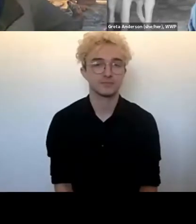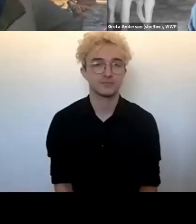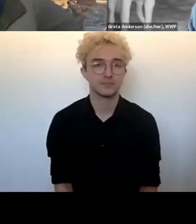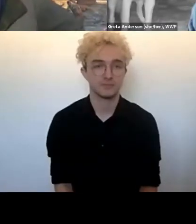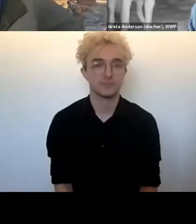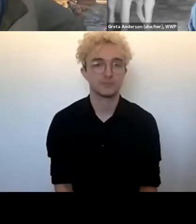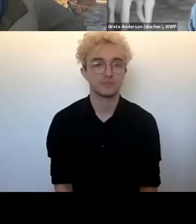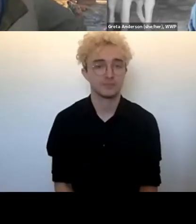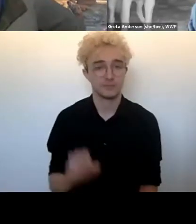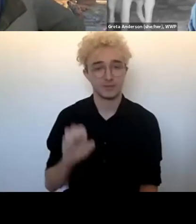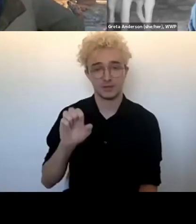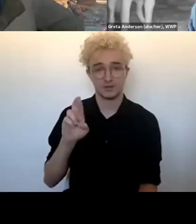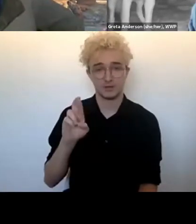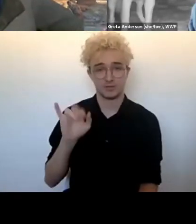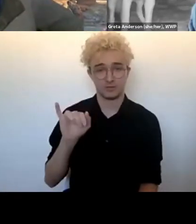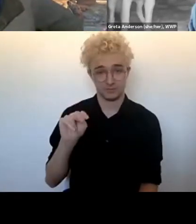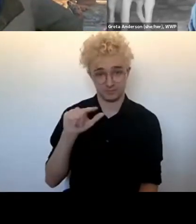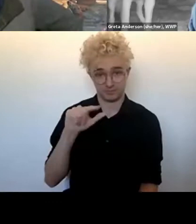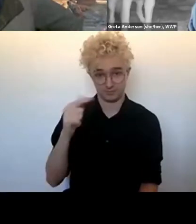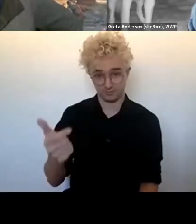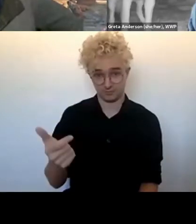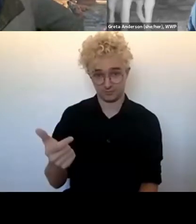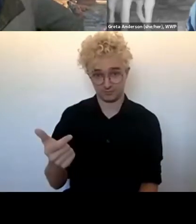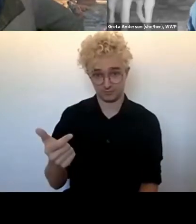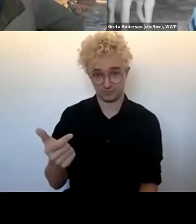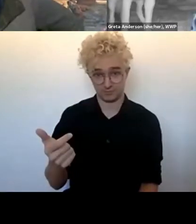And Erin, do you want to go next?